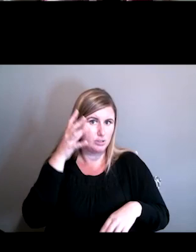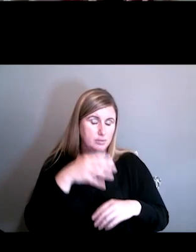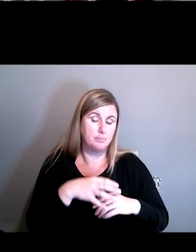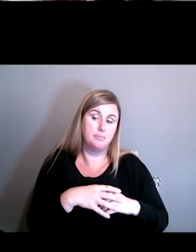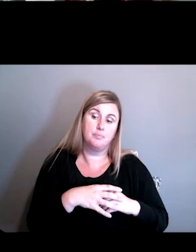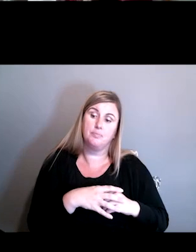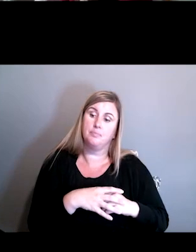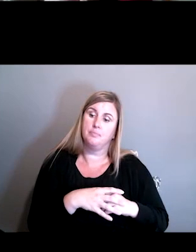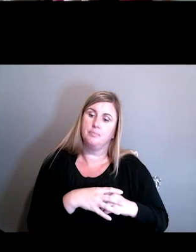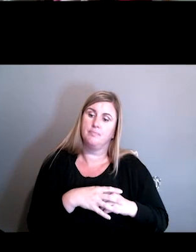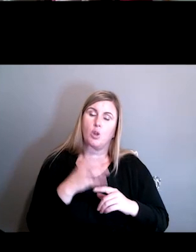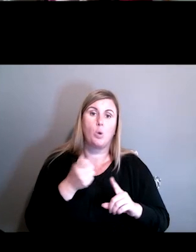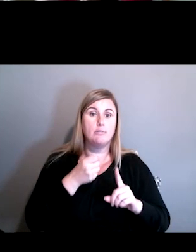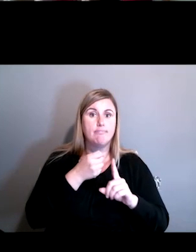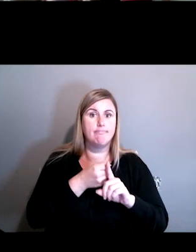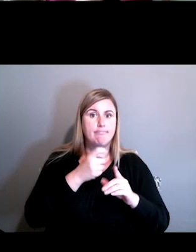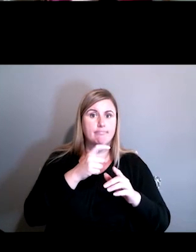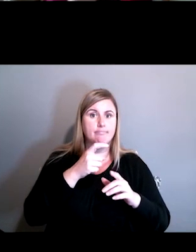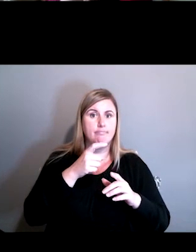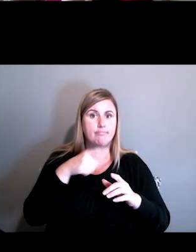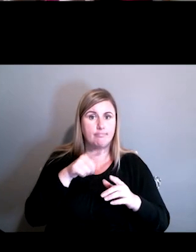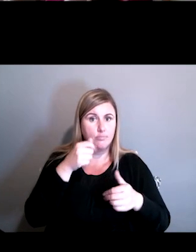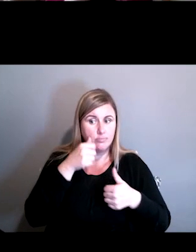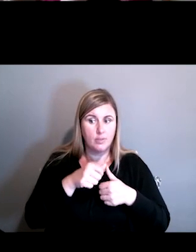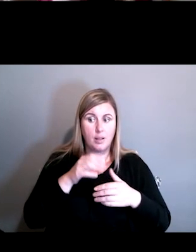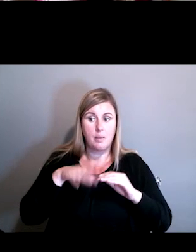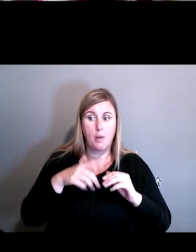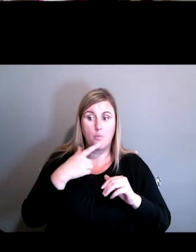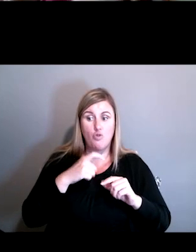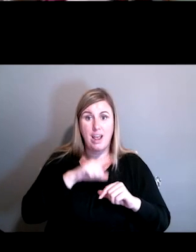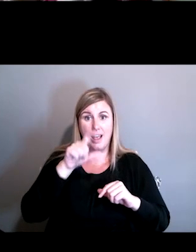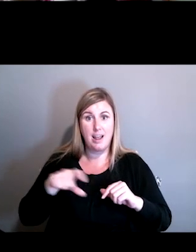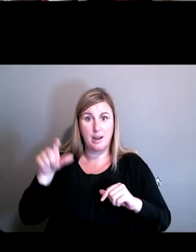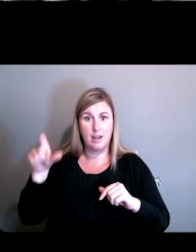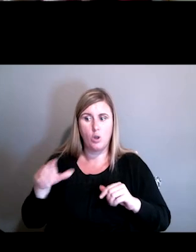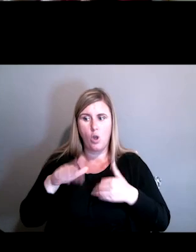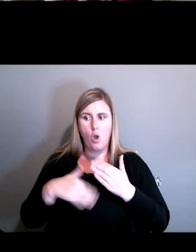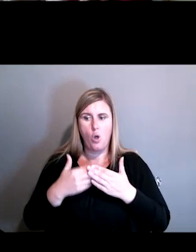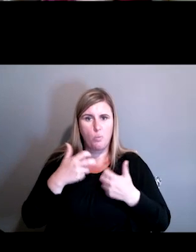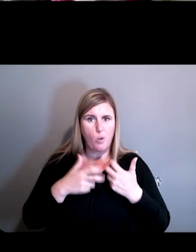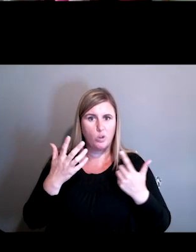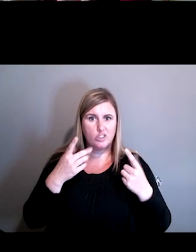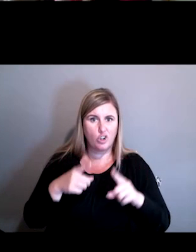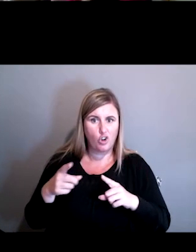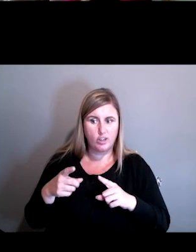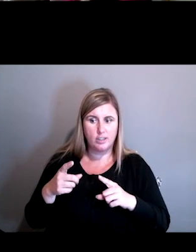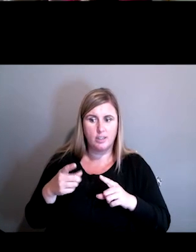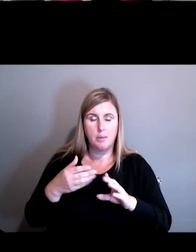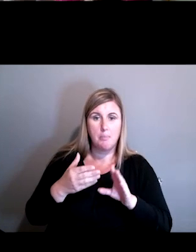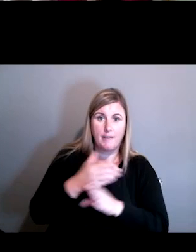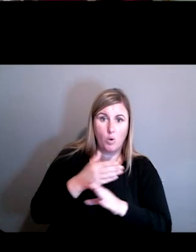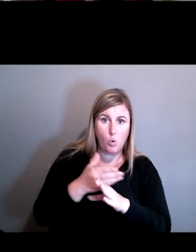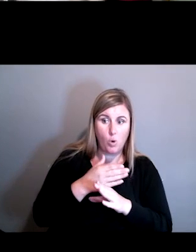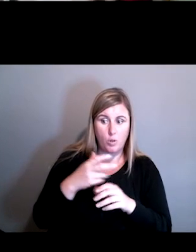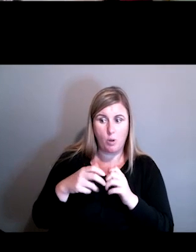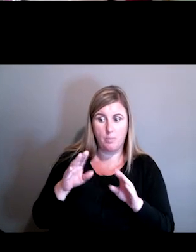the red pathway, is all the problems, what's occurring before the problem behavior, what the problem behavior is, and what's maintaining